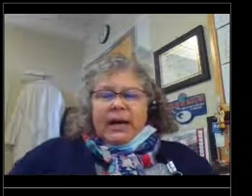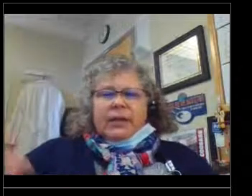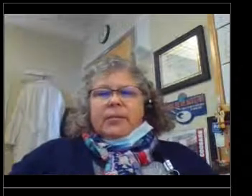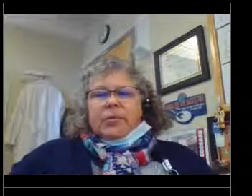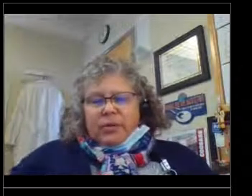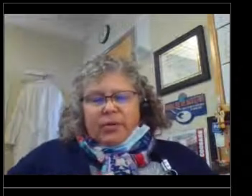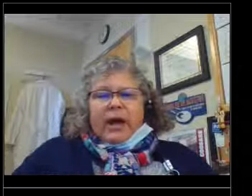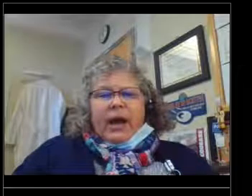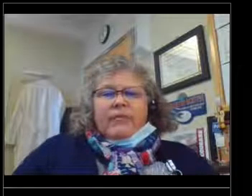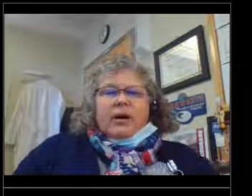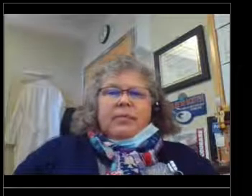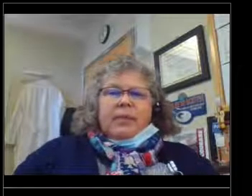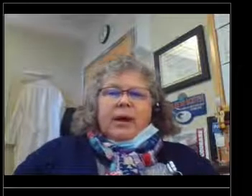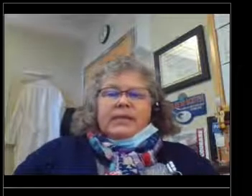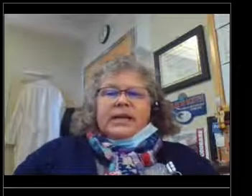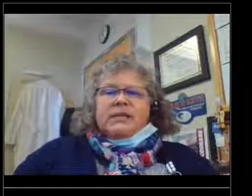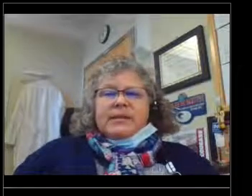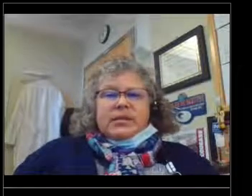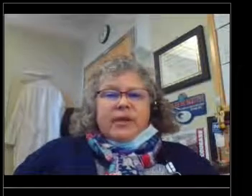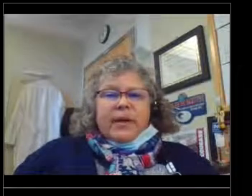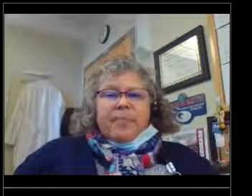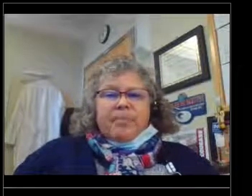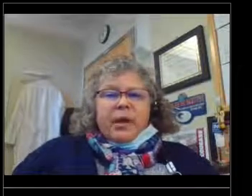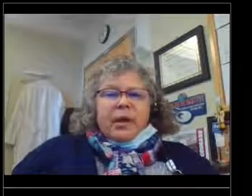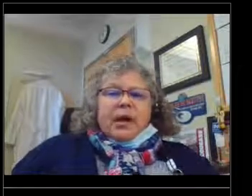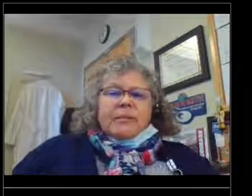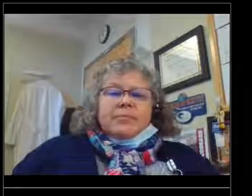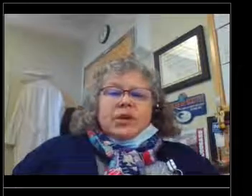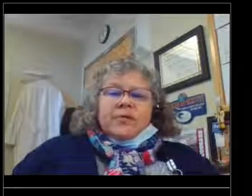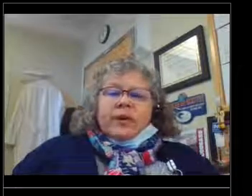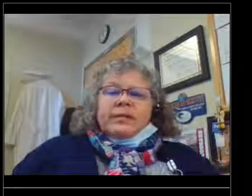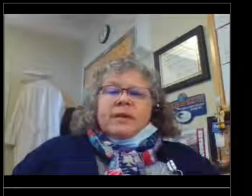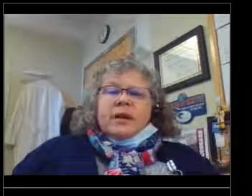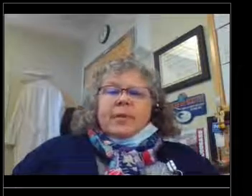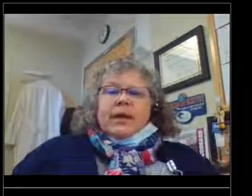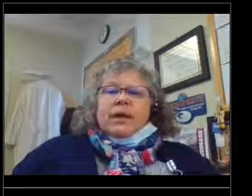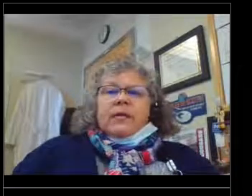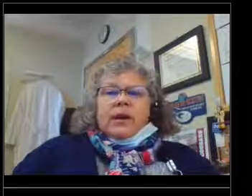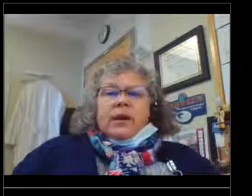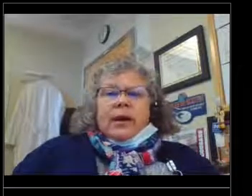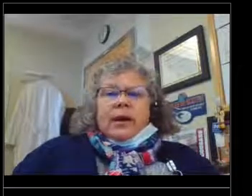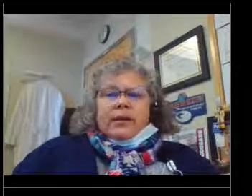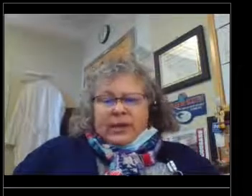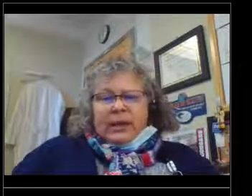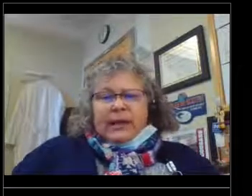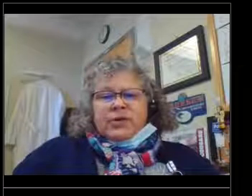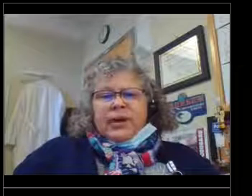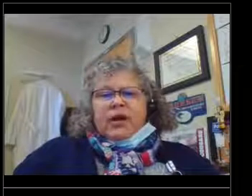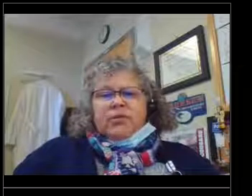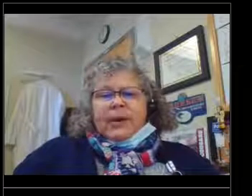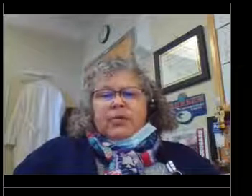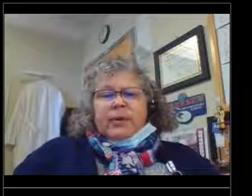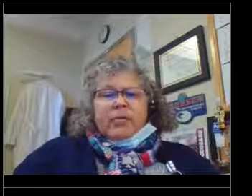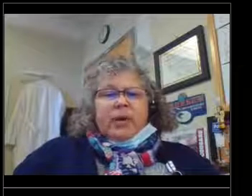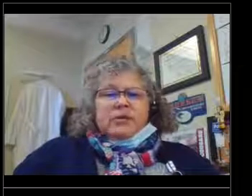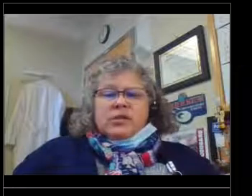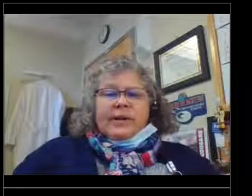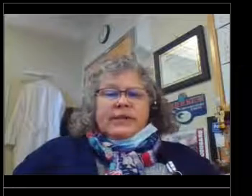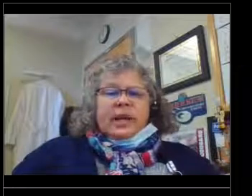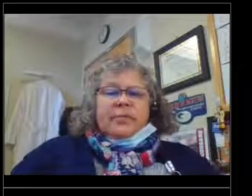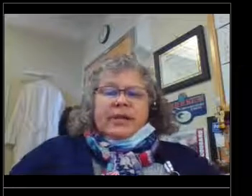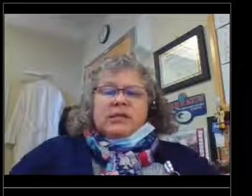speed dial them or have a text message to them. Don't forget to document in the electronic health record